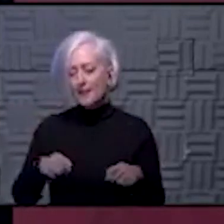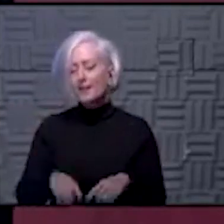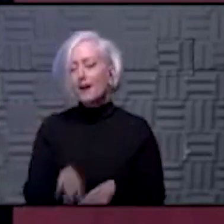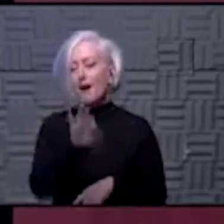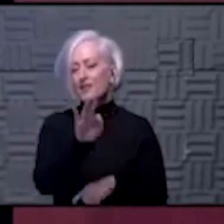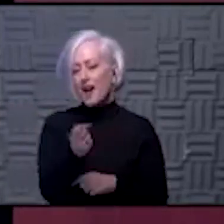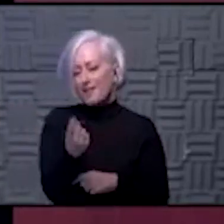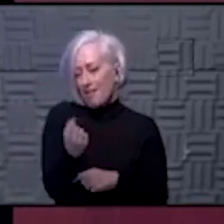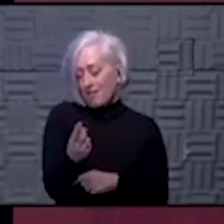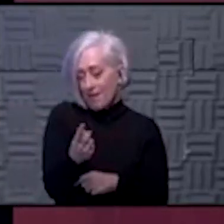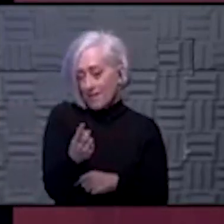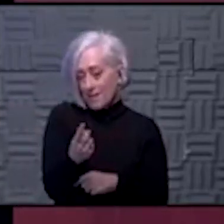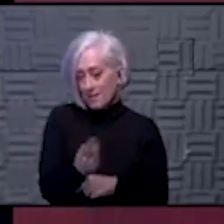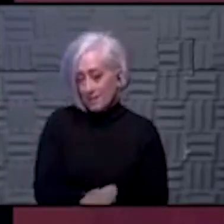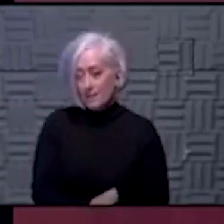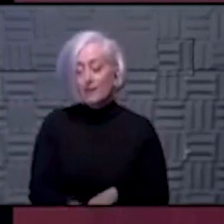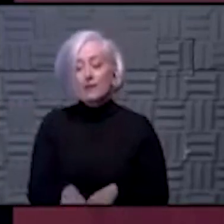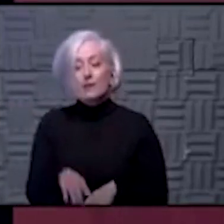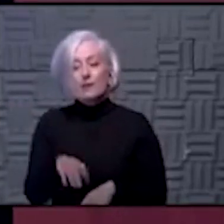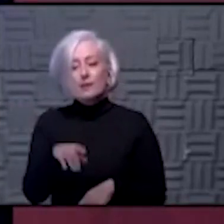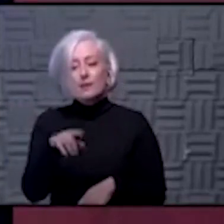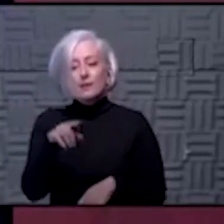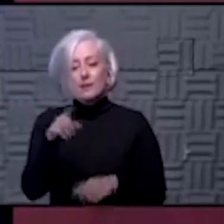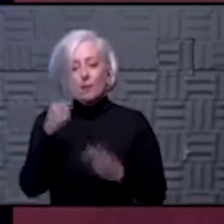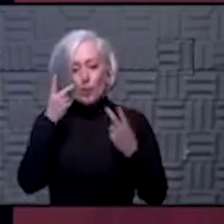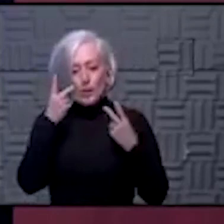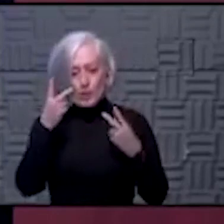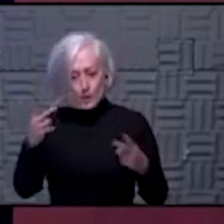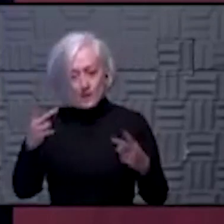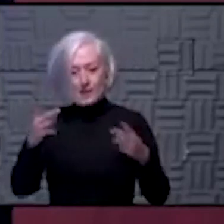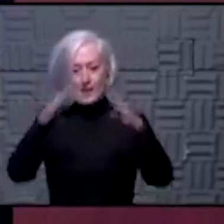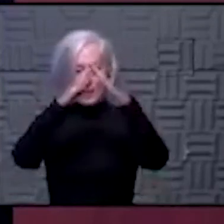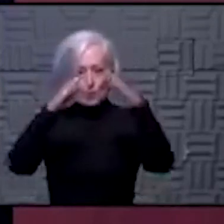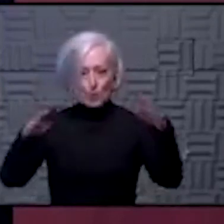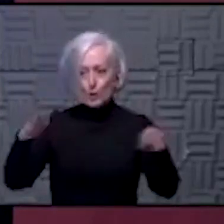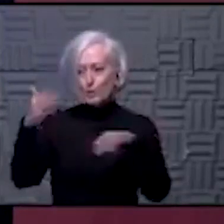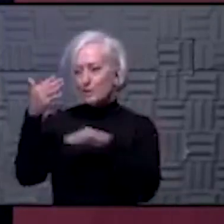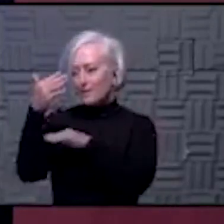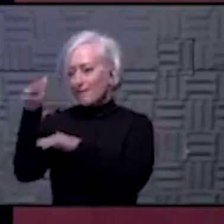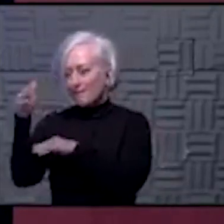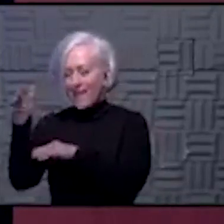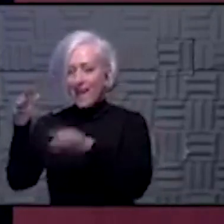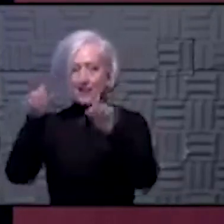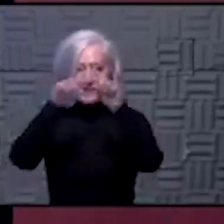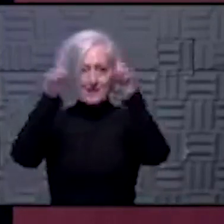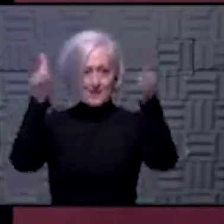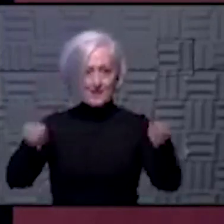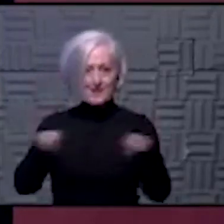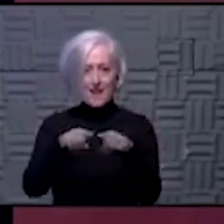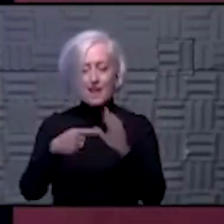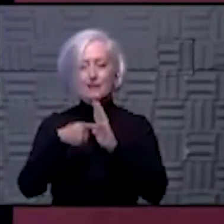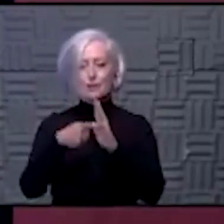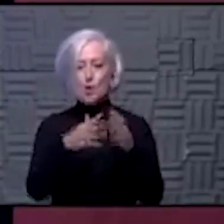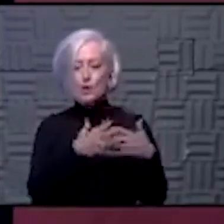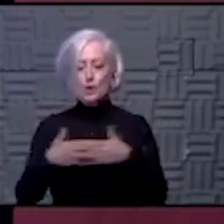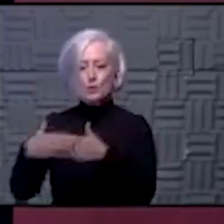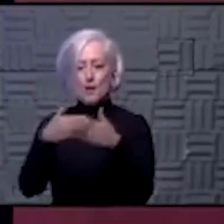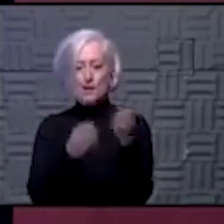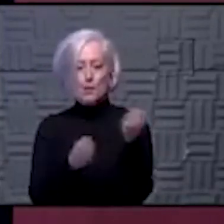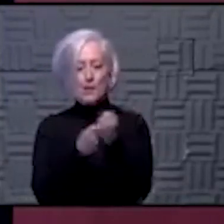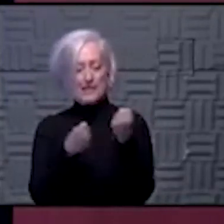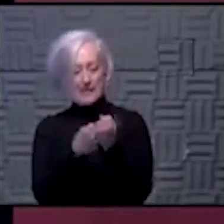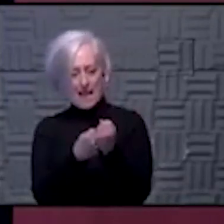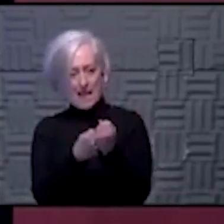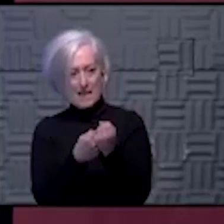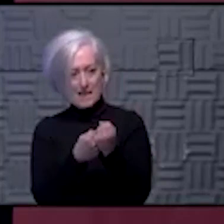after that day and you started seeing on roofs and in flags and signs everywhere, united we stand. United we stand